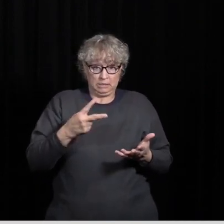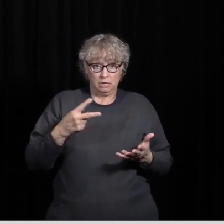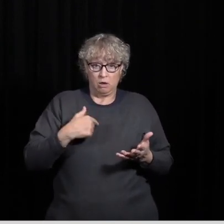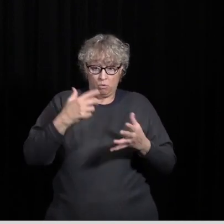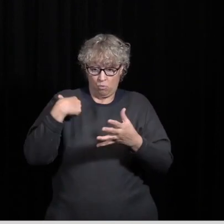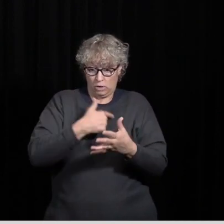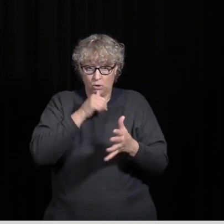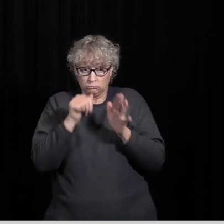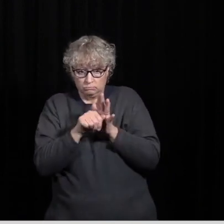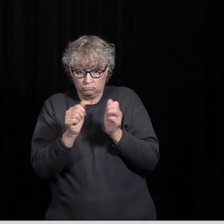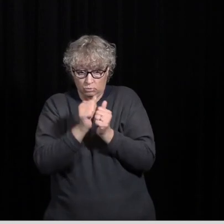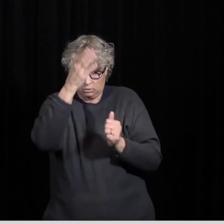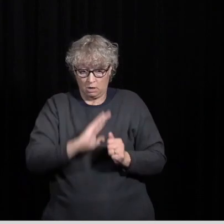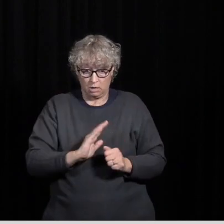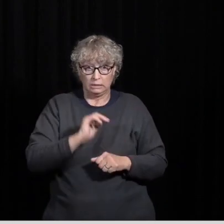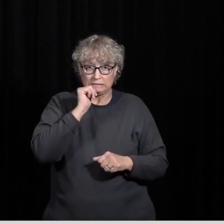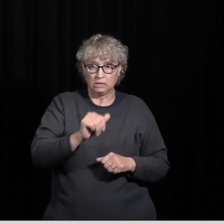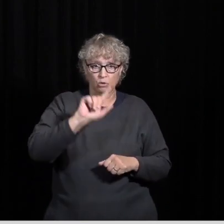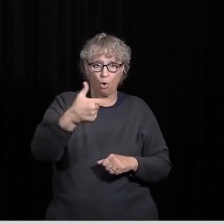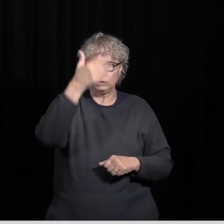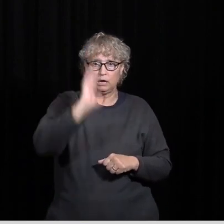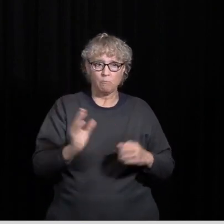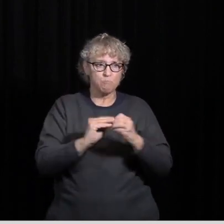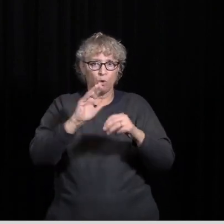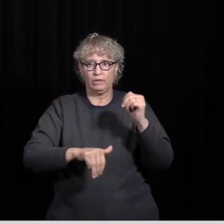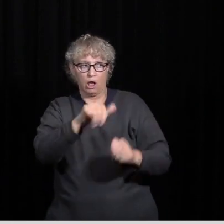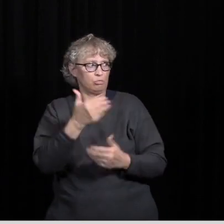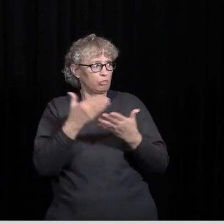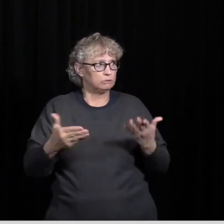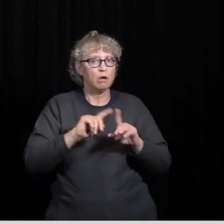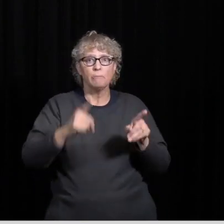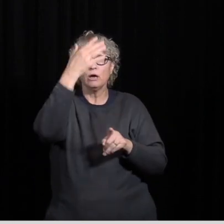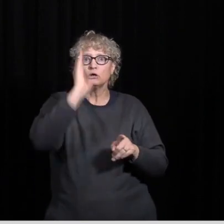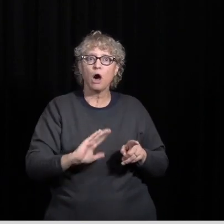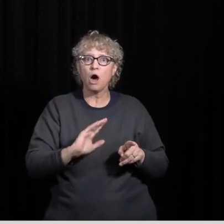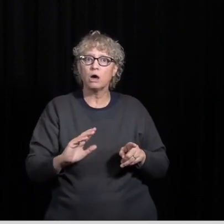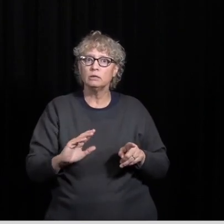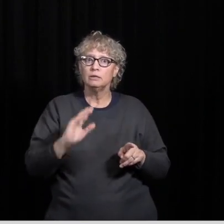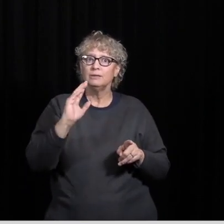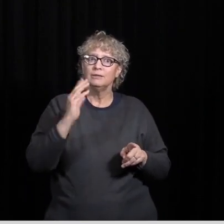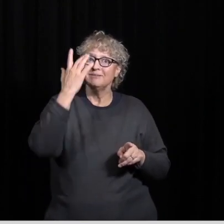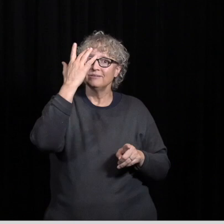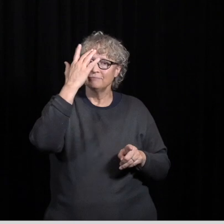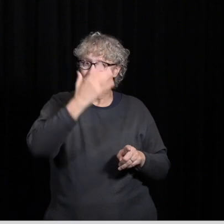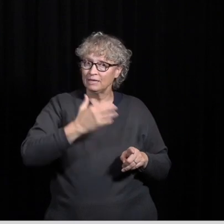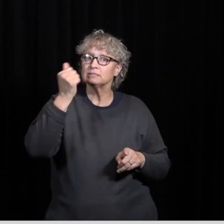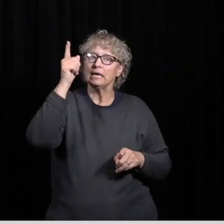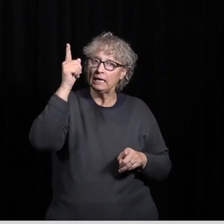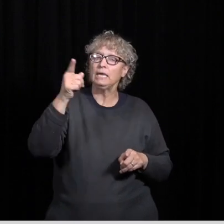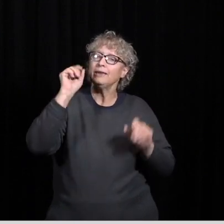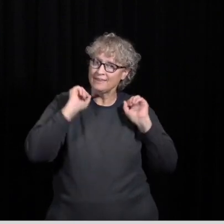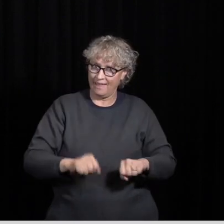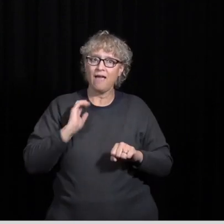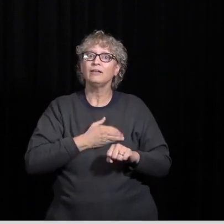God, it's not just God more than anything else, but it is God because he is able to be our refuge.